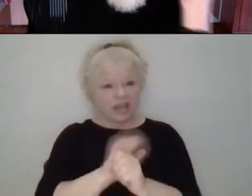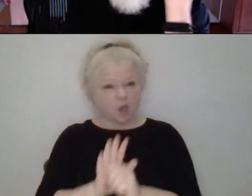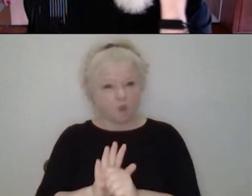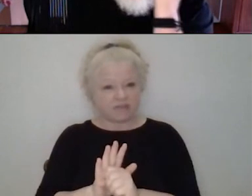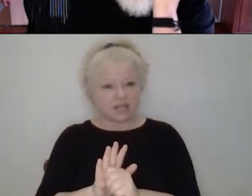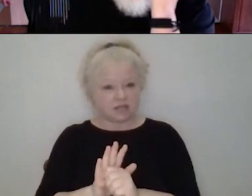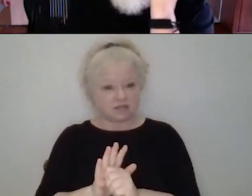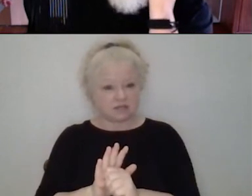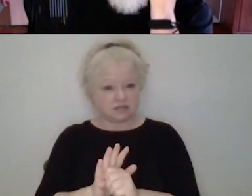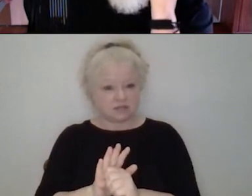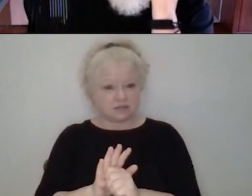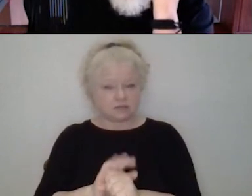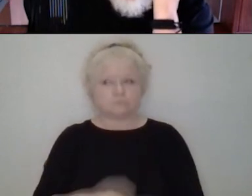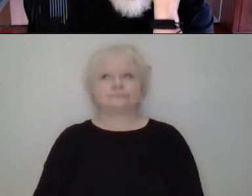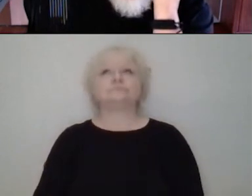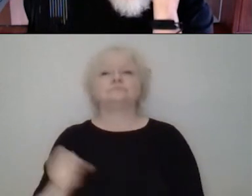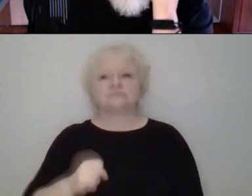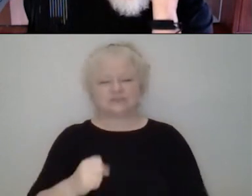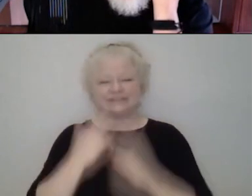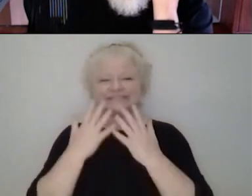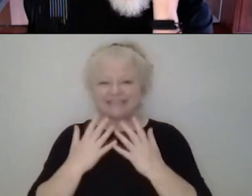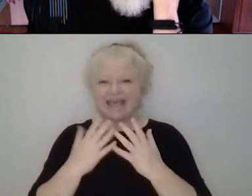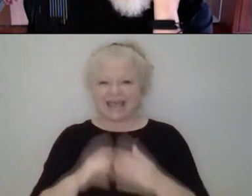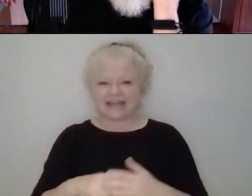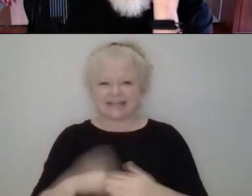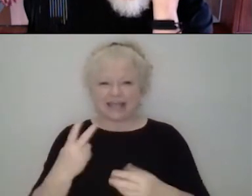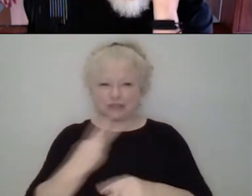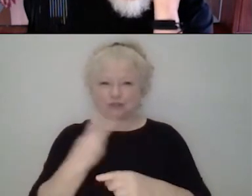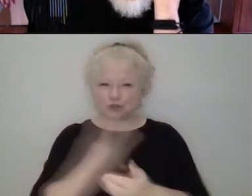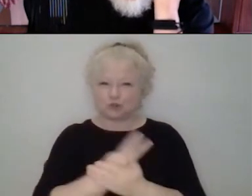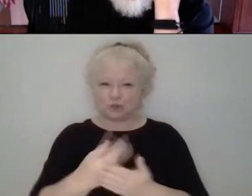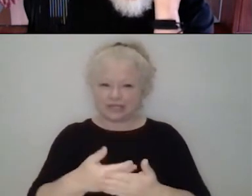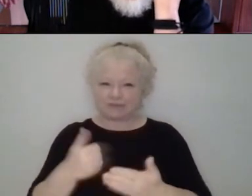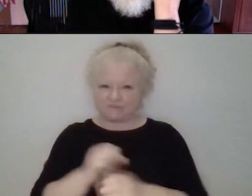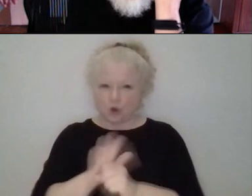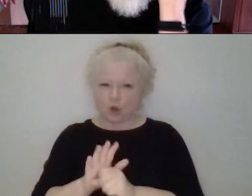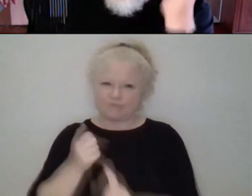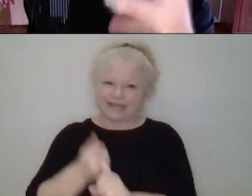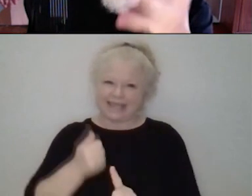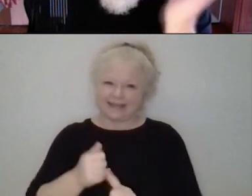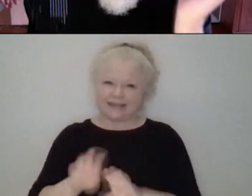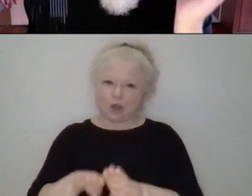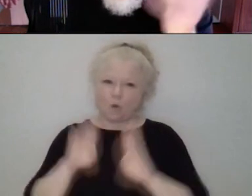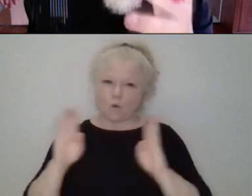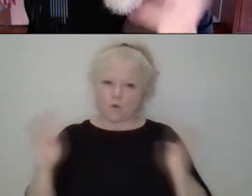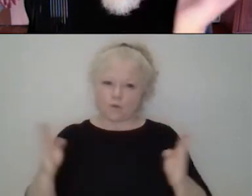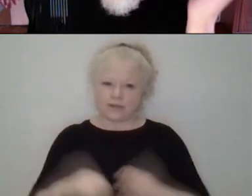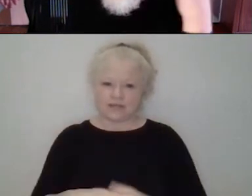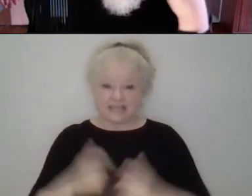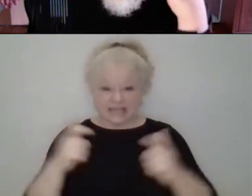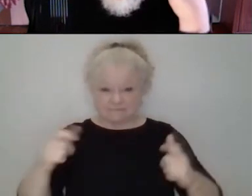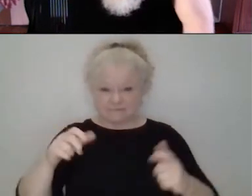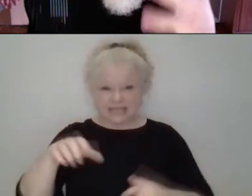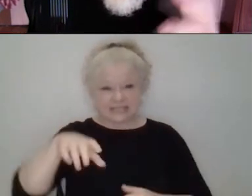it is really sad. They opened 2 weeks before COVID, and it's a huge space. It can